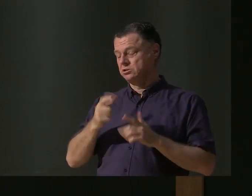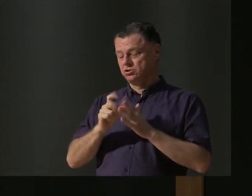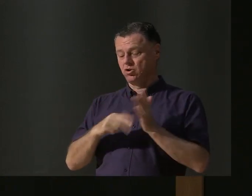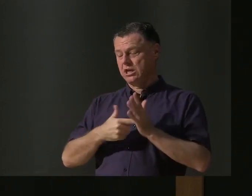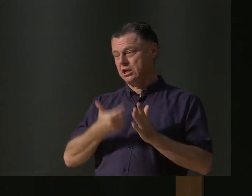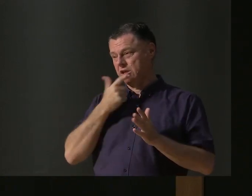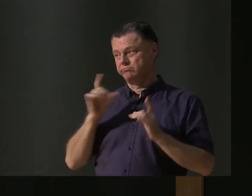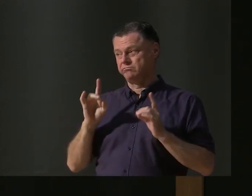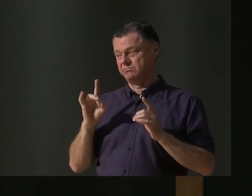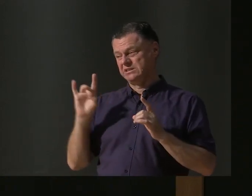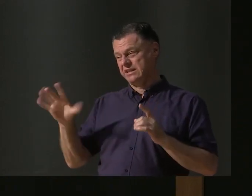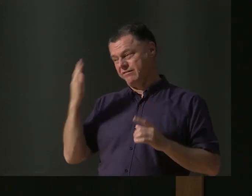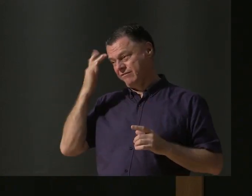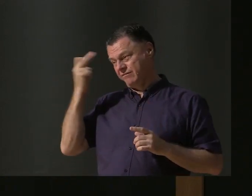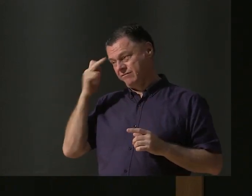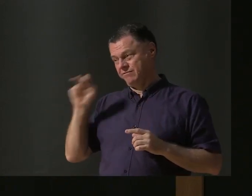donuts."